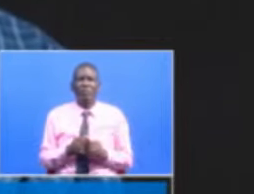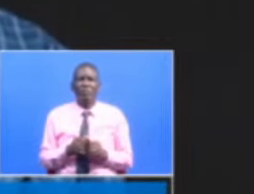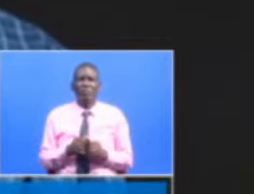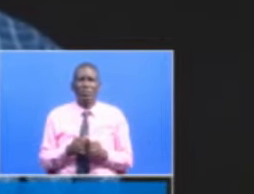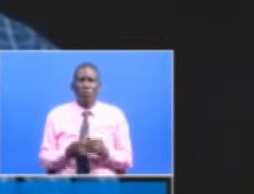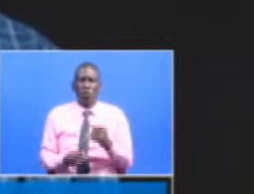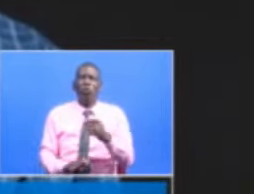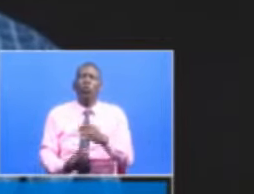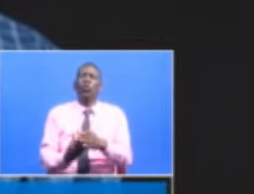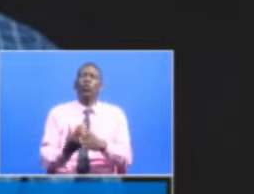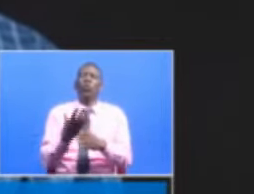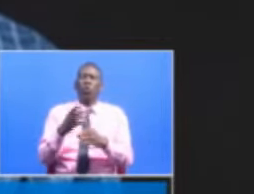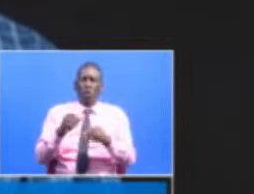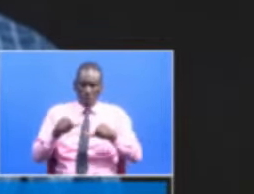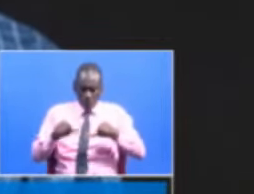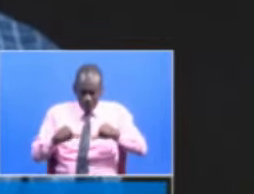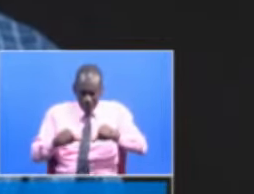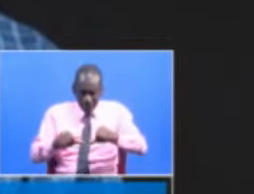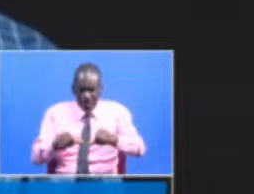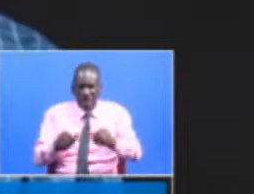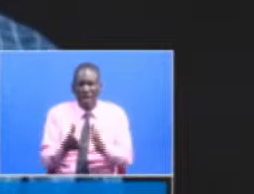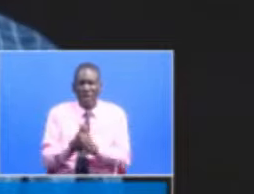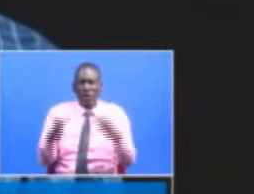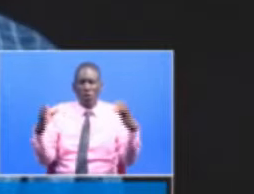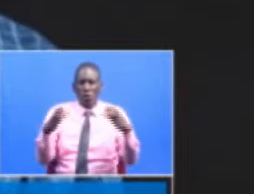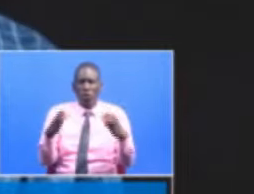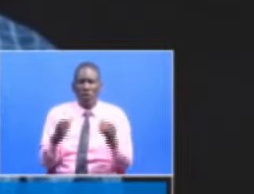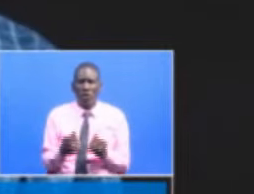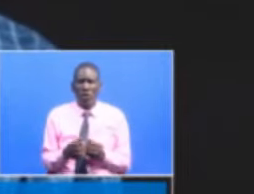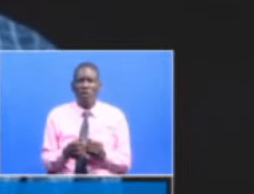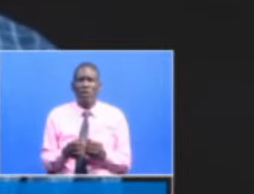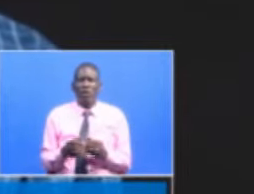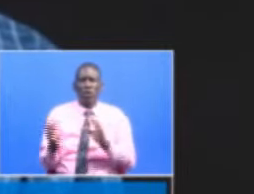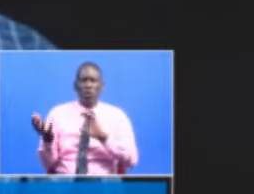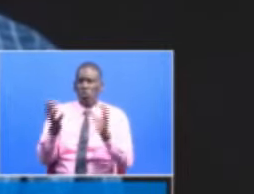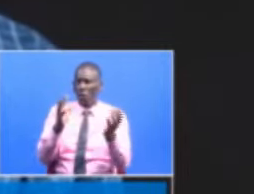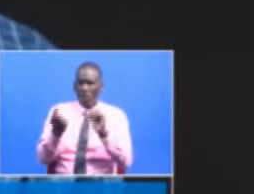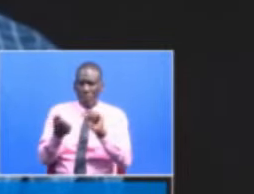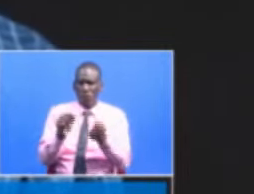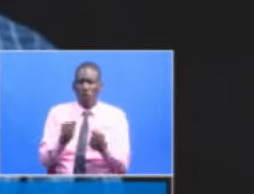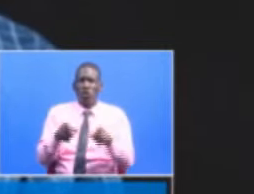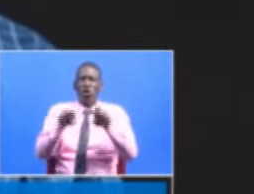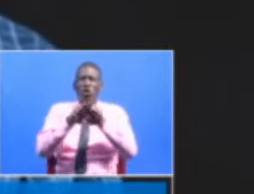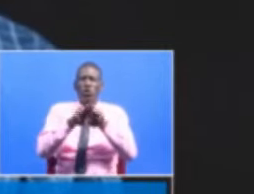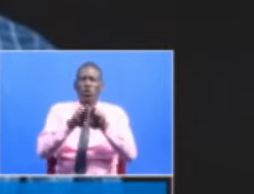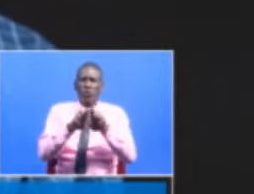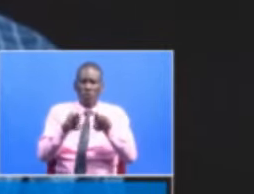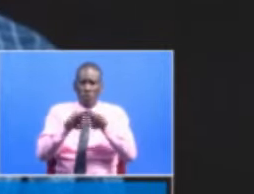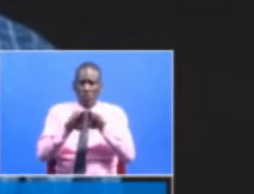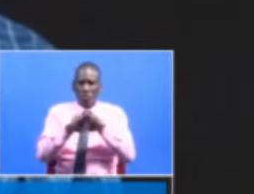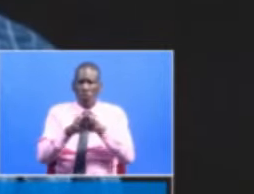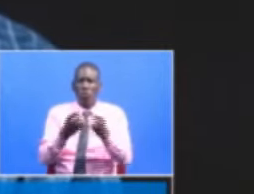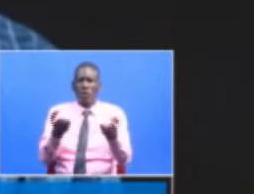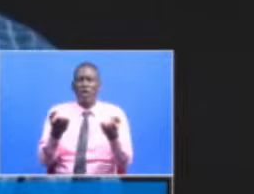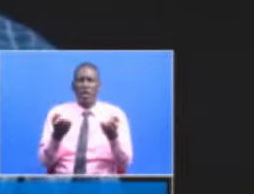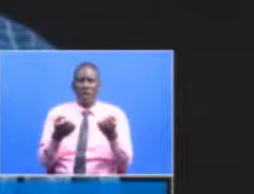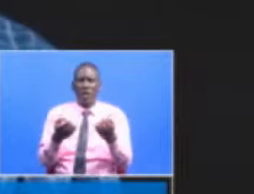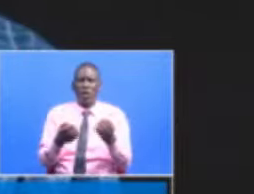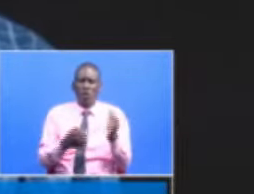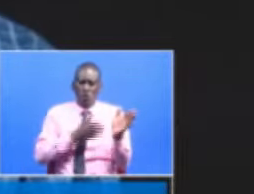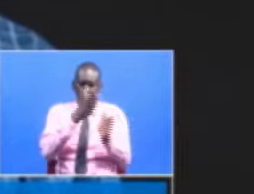grow our resilience as a community to climate change. We also need to plan